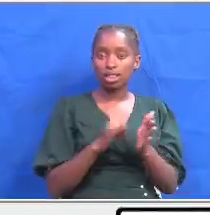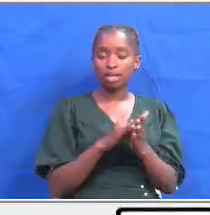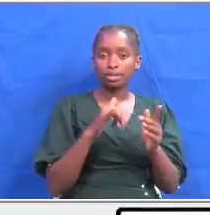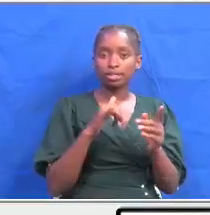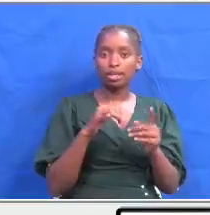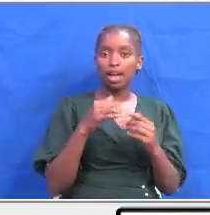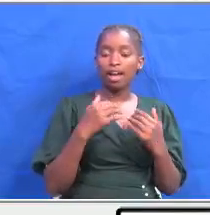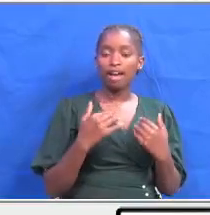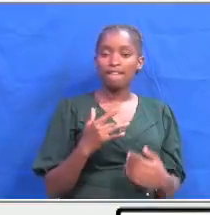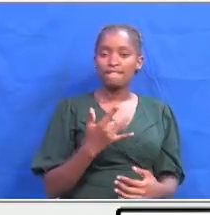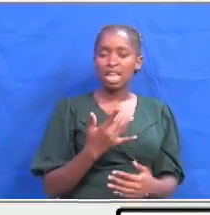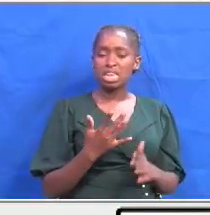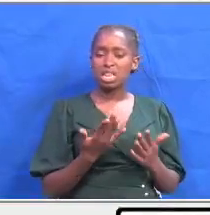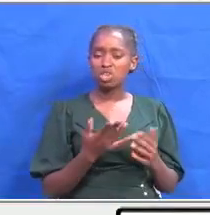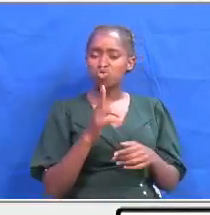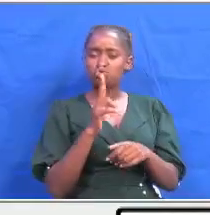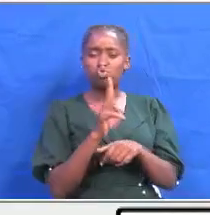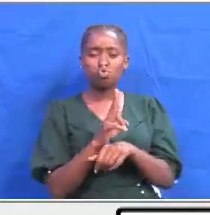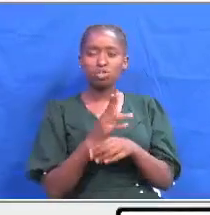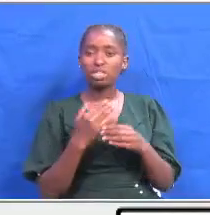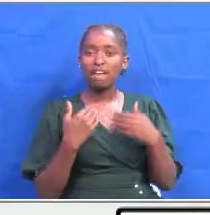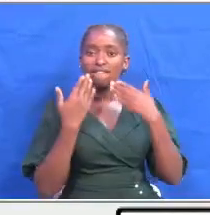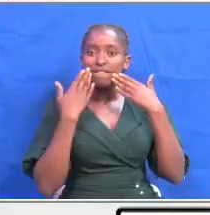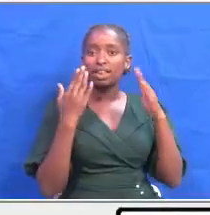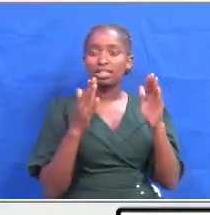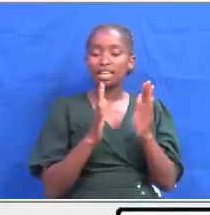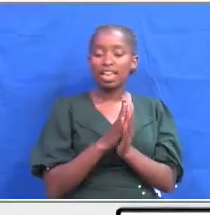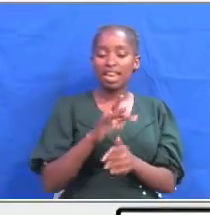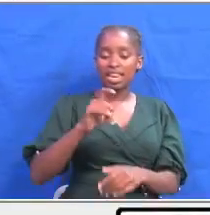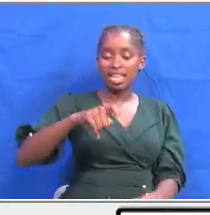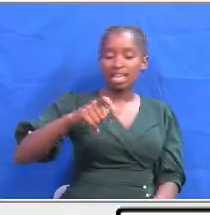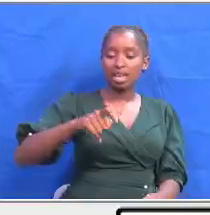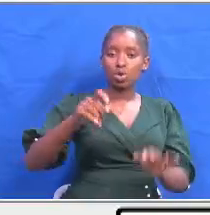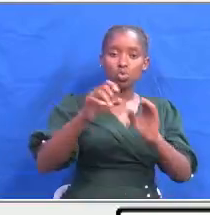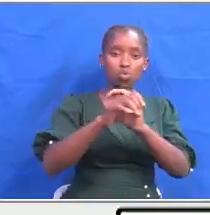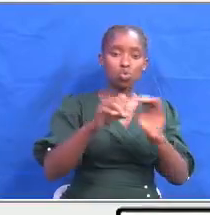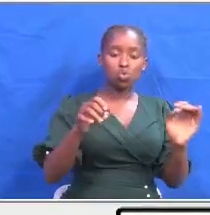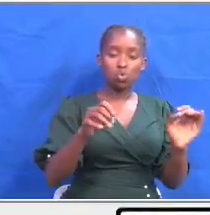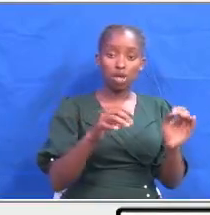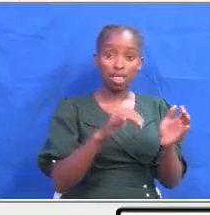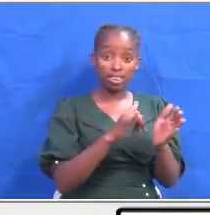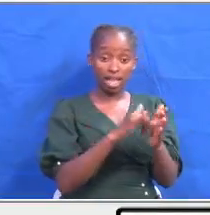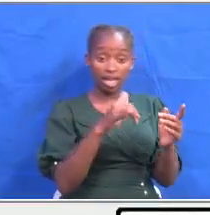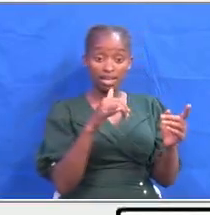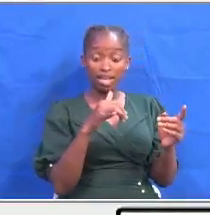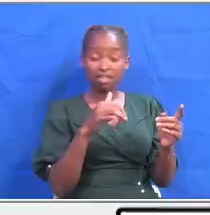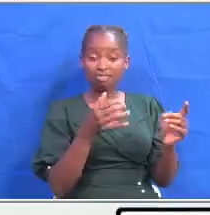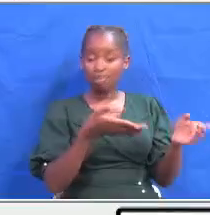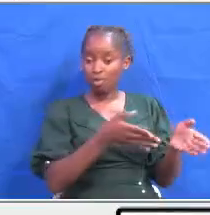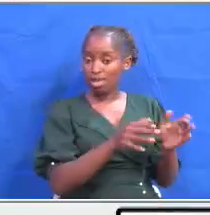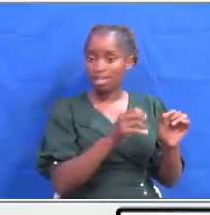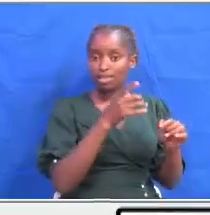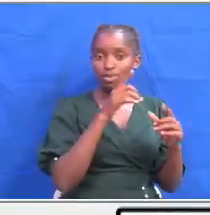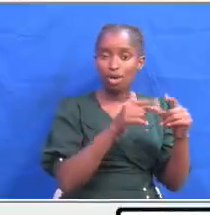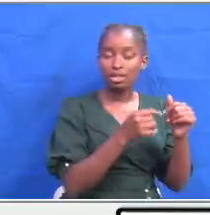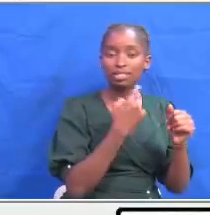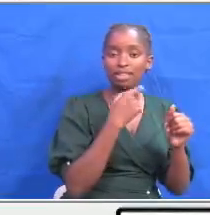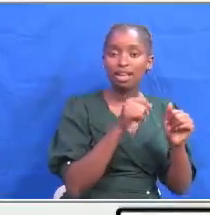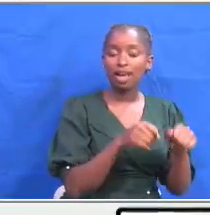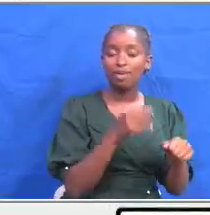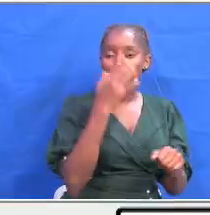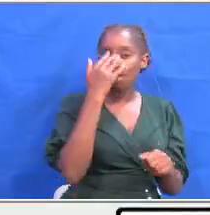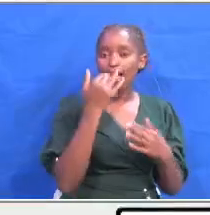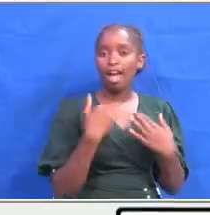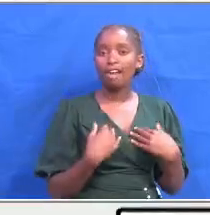I was used. I feel I'm no longer needed and all that. I live to fight another day. I have done my best. In fact, he can even give a